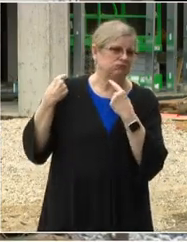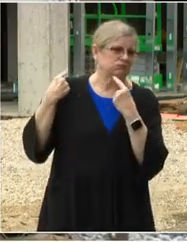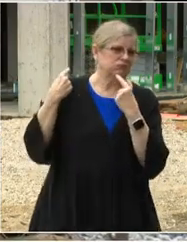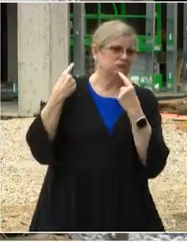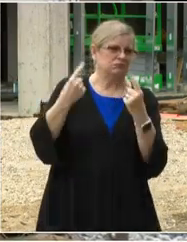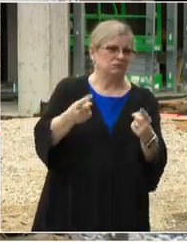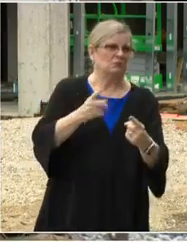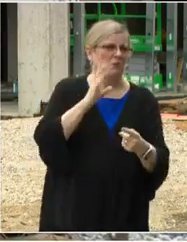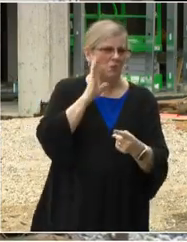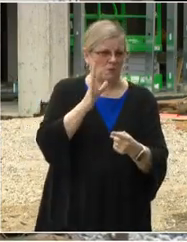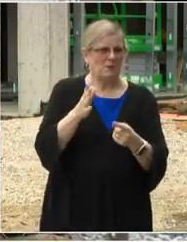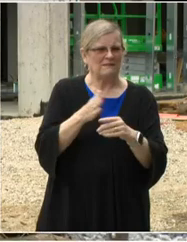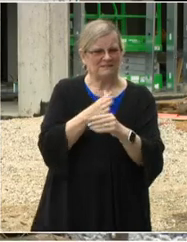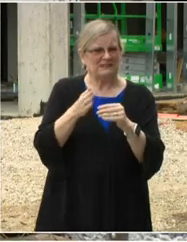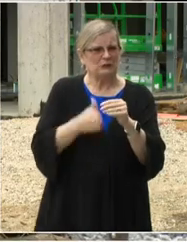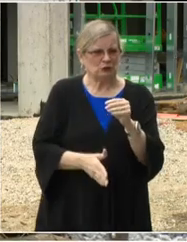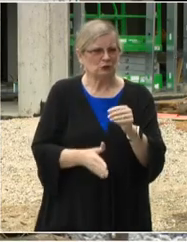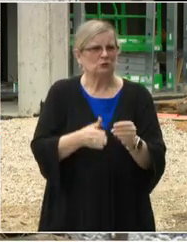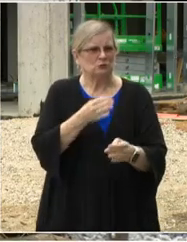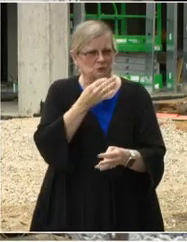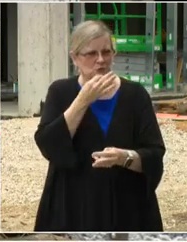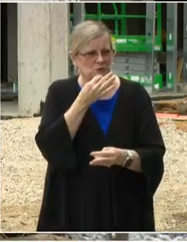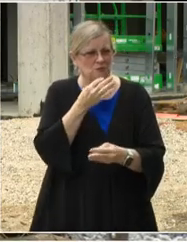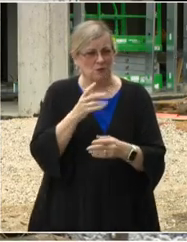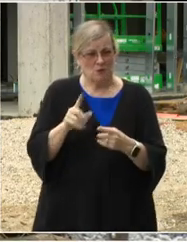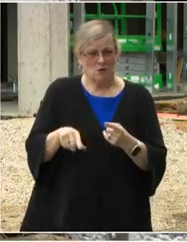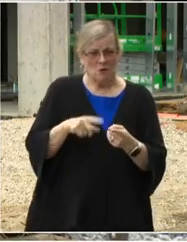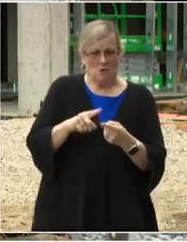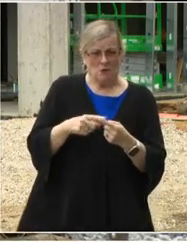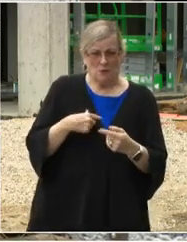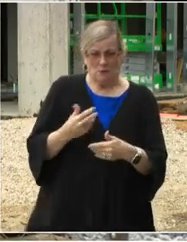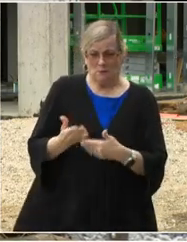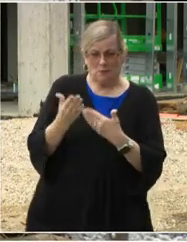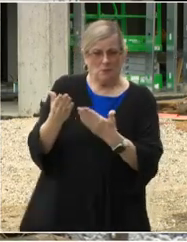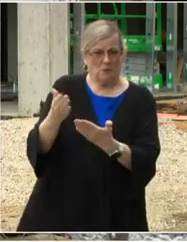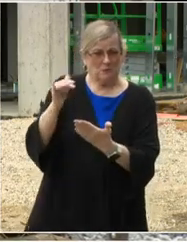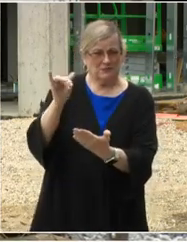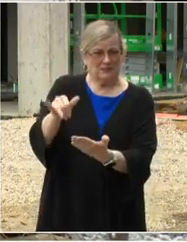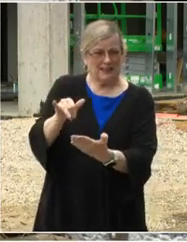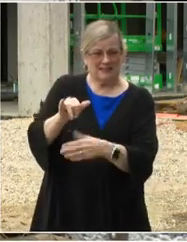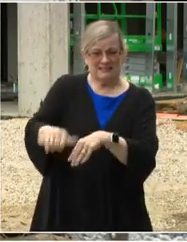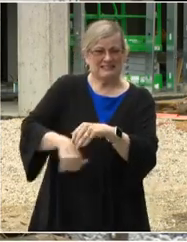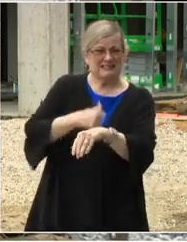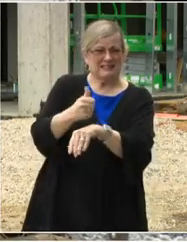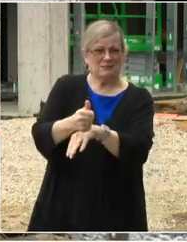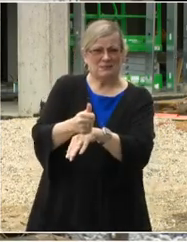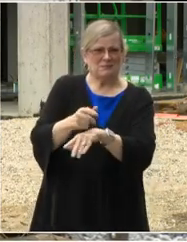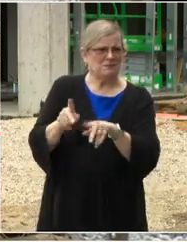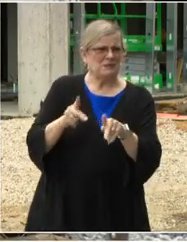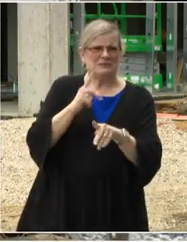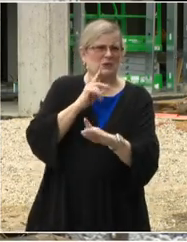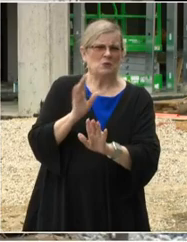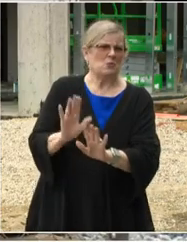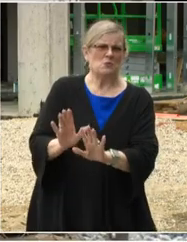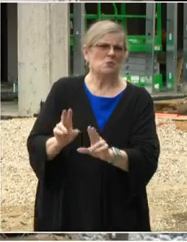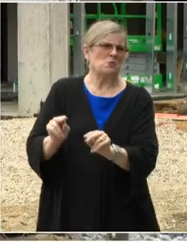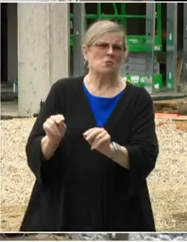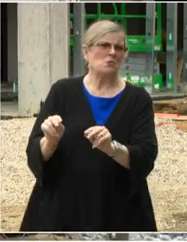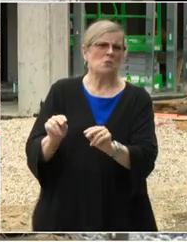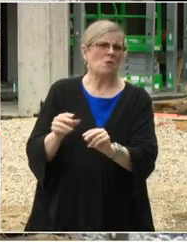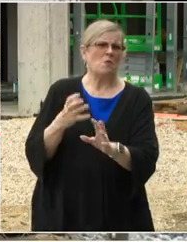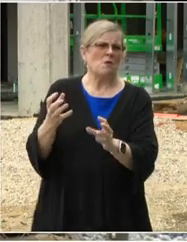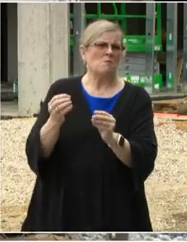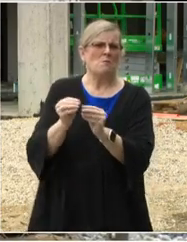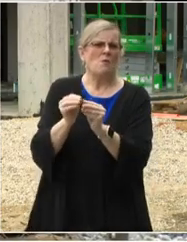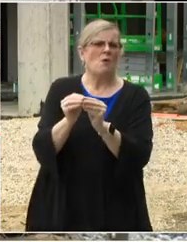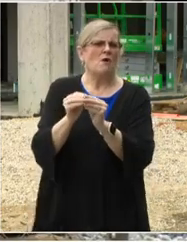But you know, when we first proposed the site for Park Morton, some of the residents over there said, "No, don't put more families over here by us.